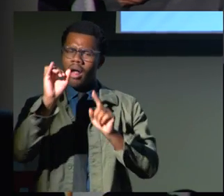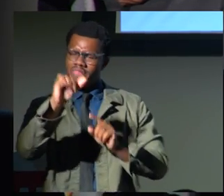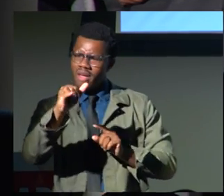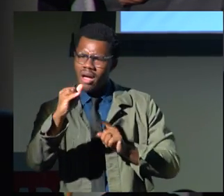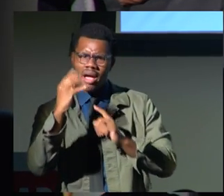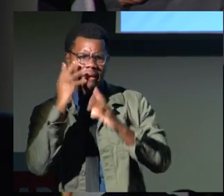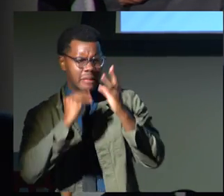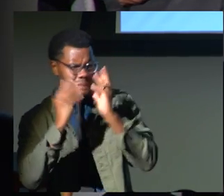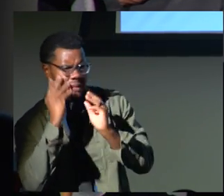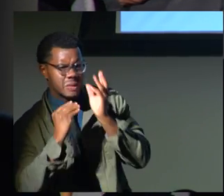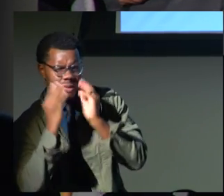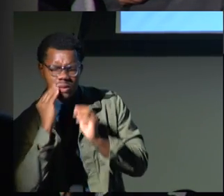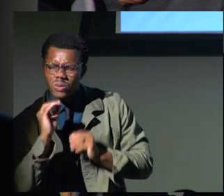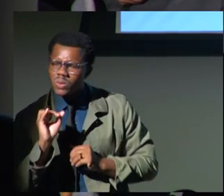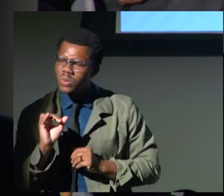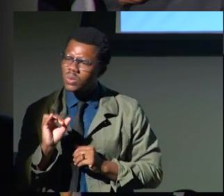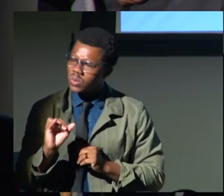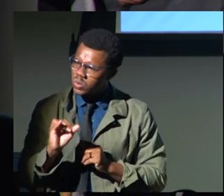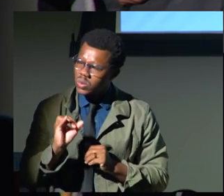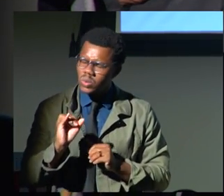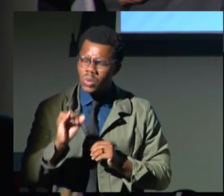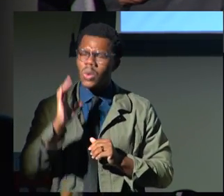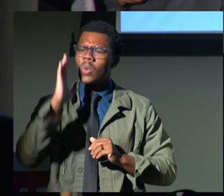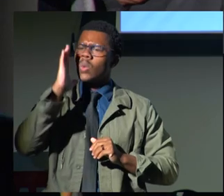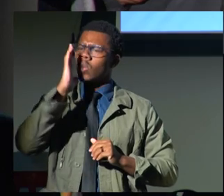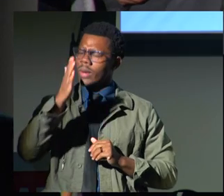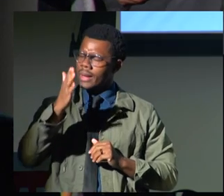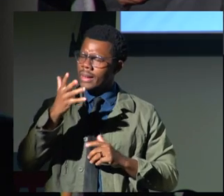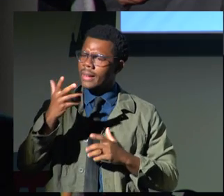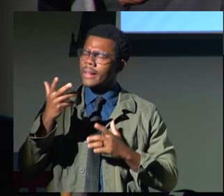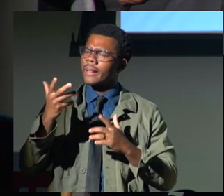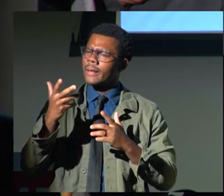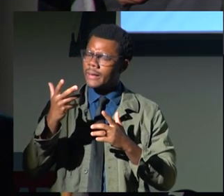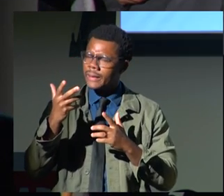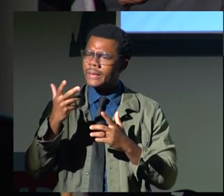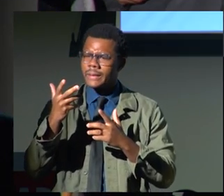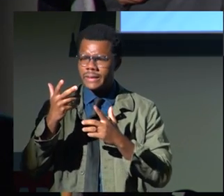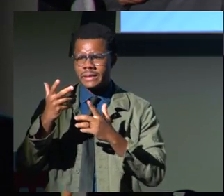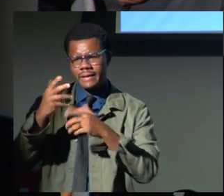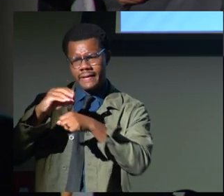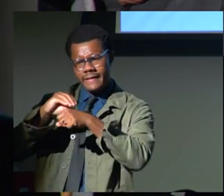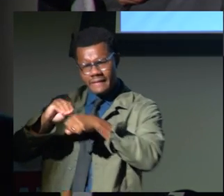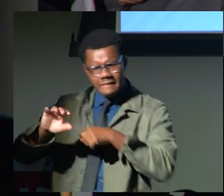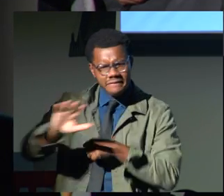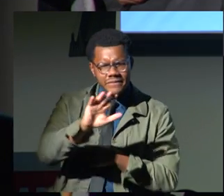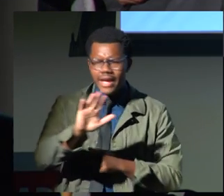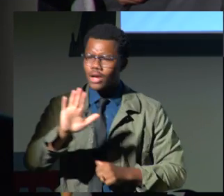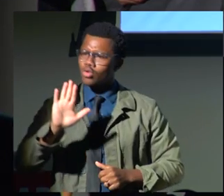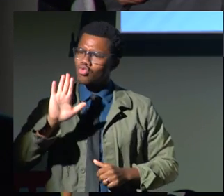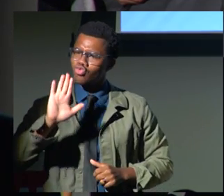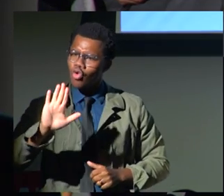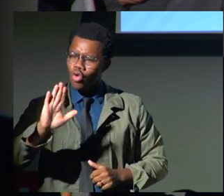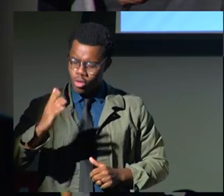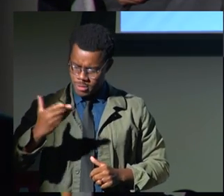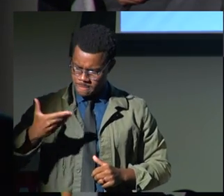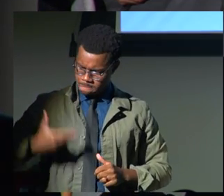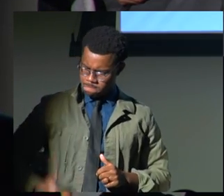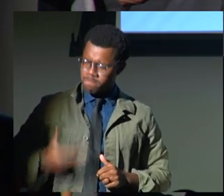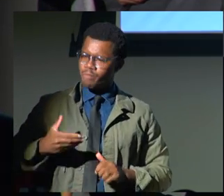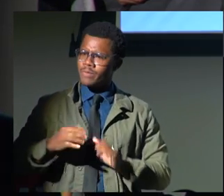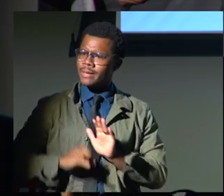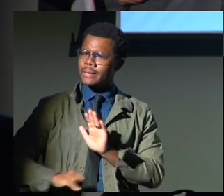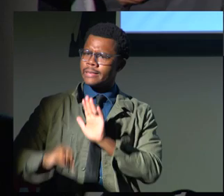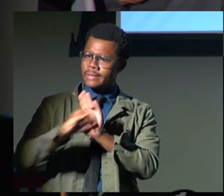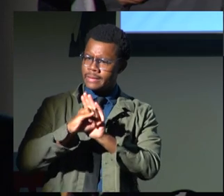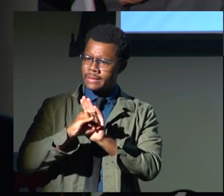no doubt, play a part in constructing your identity. It's going to be a part of you and a part of